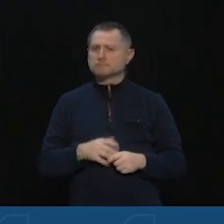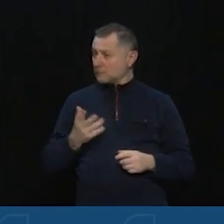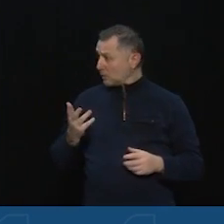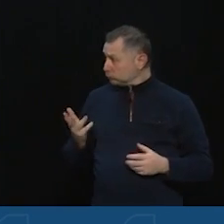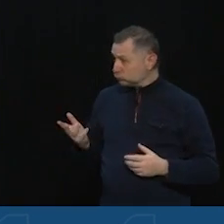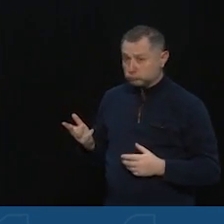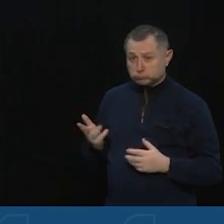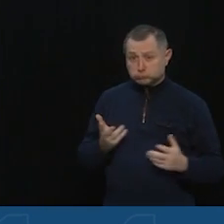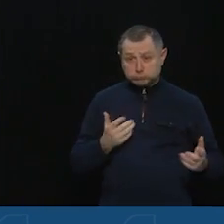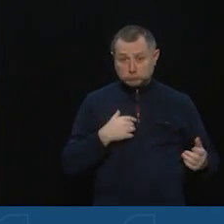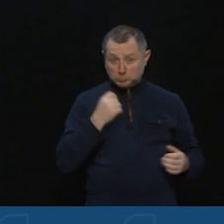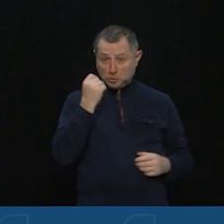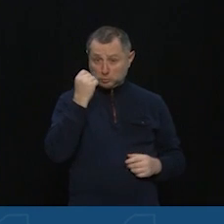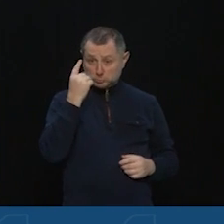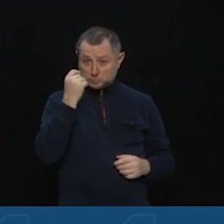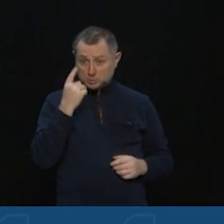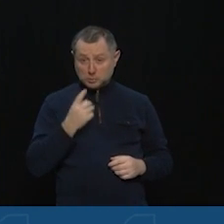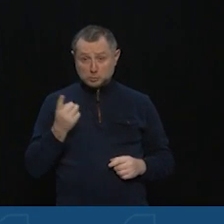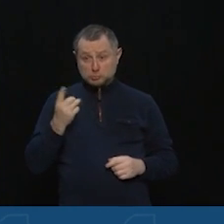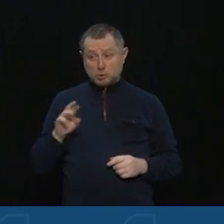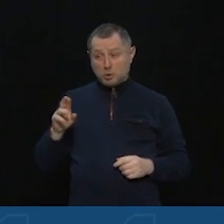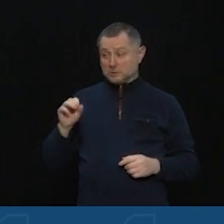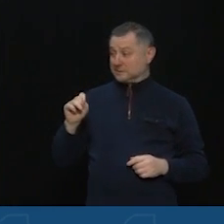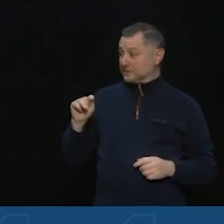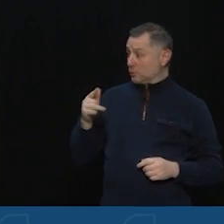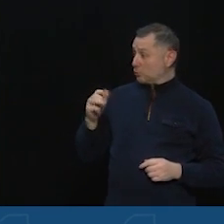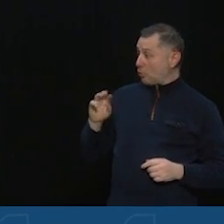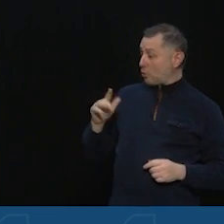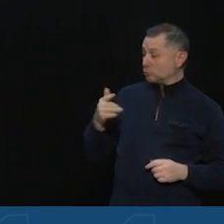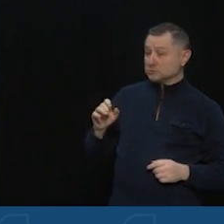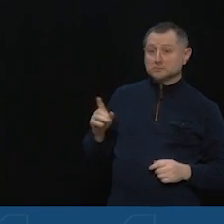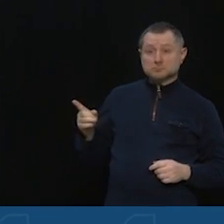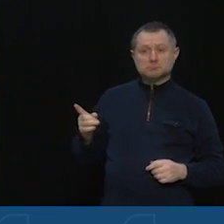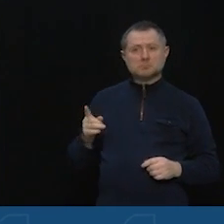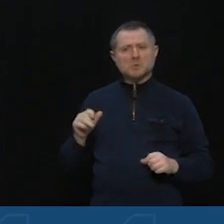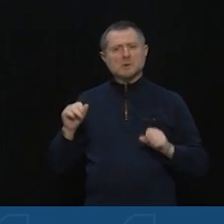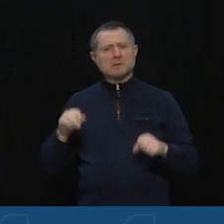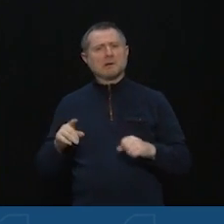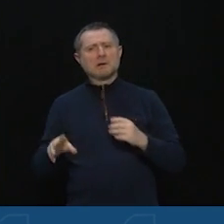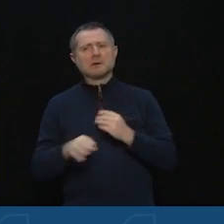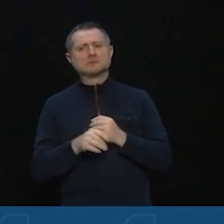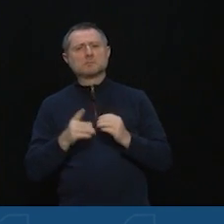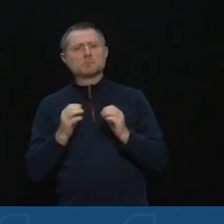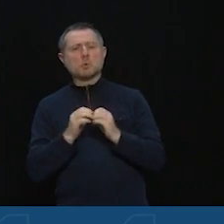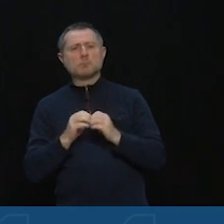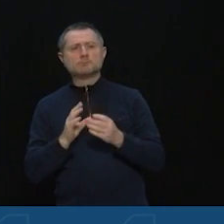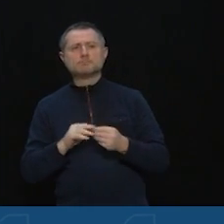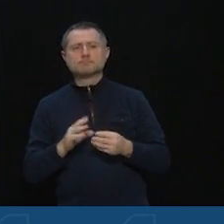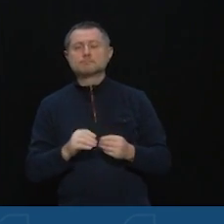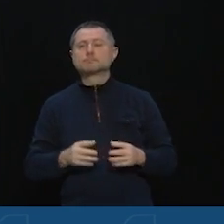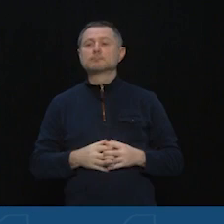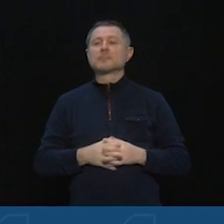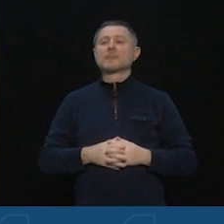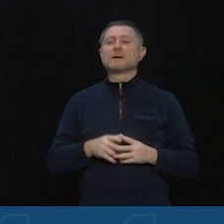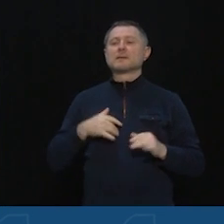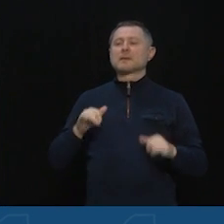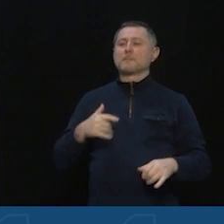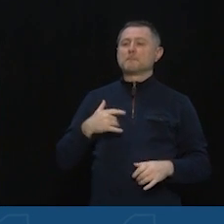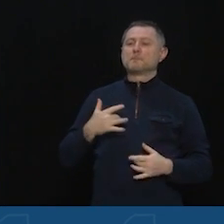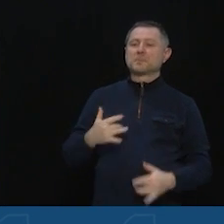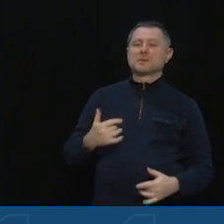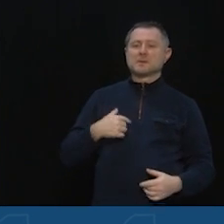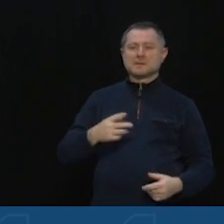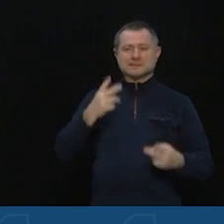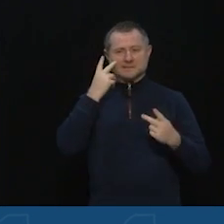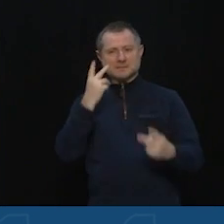I understand it, from Dr. St. George, who's welcome to speak to this as well. This is the pattern that we've seen